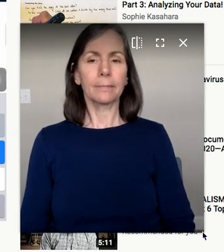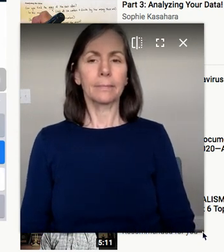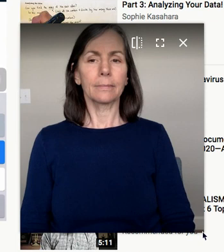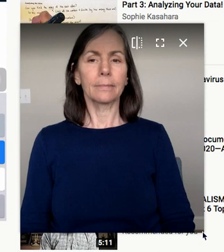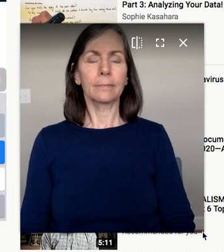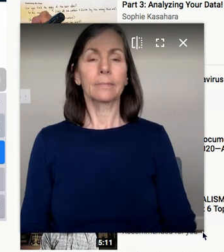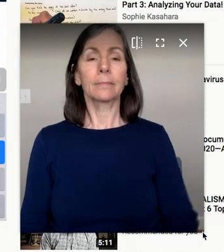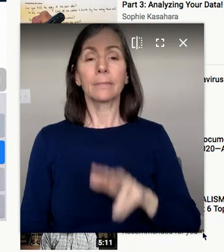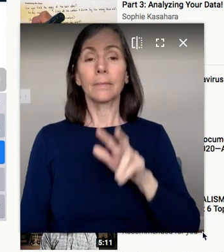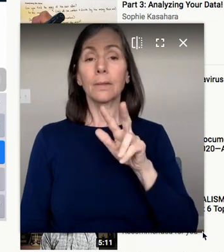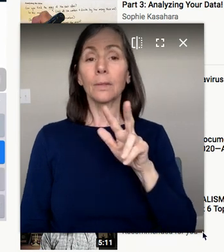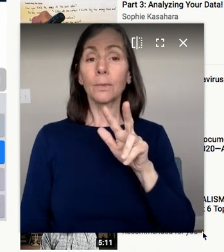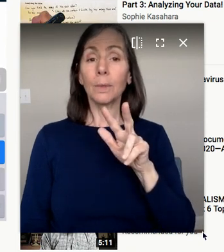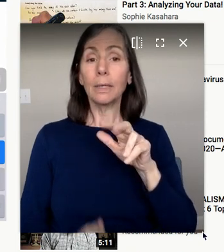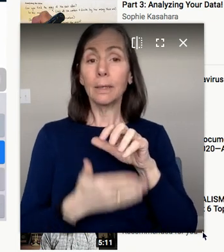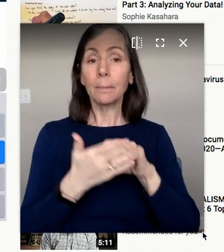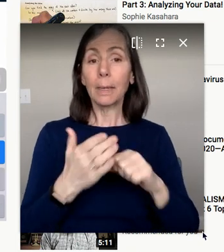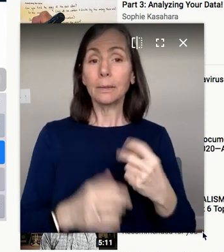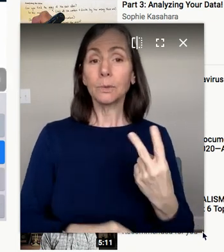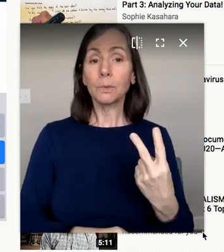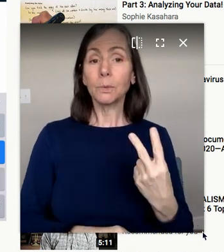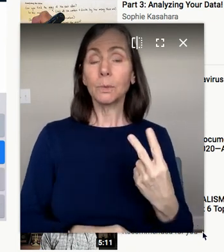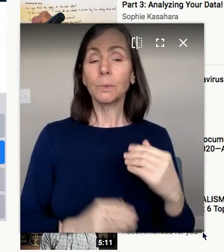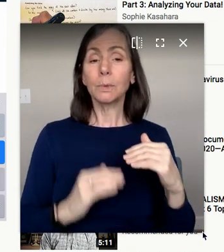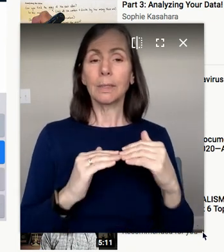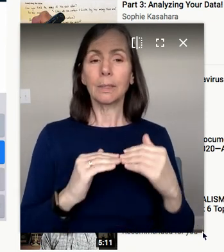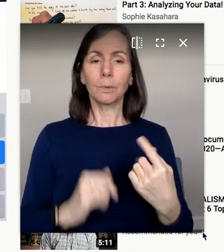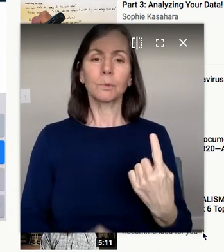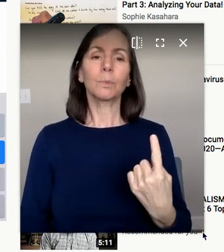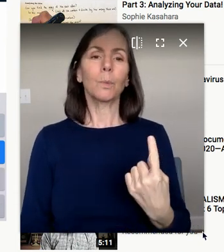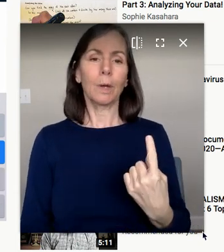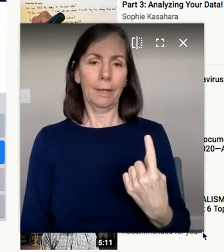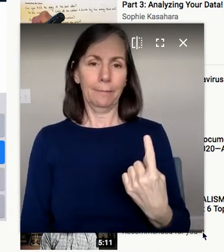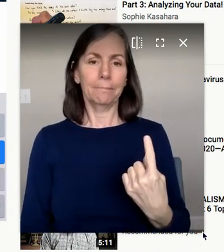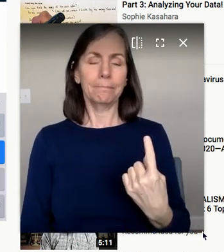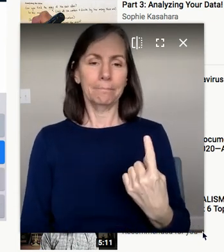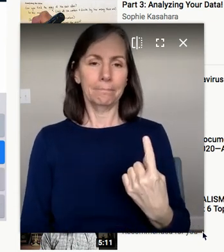Three minus 2 is 1.